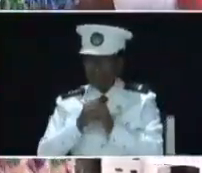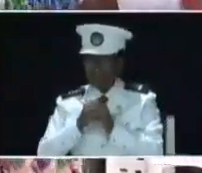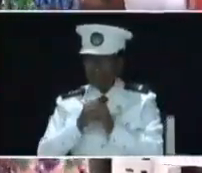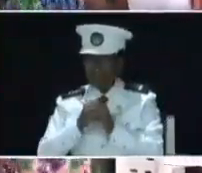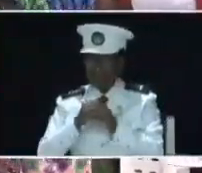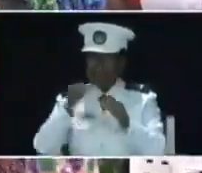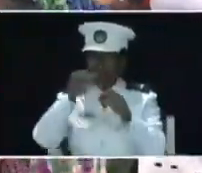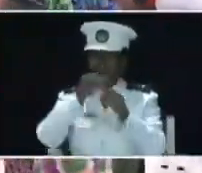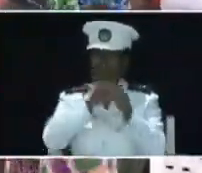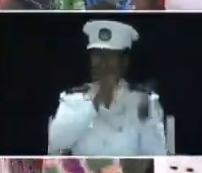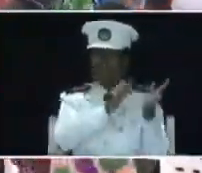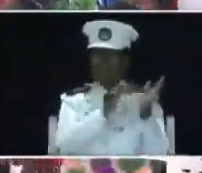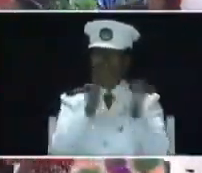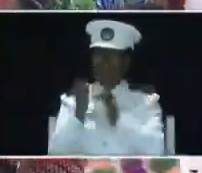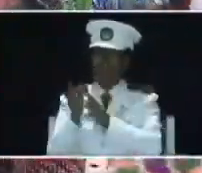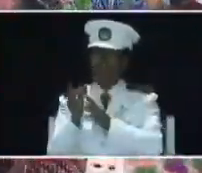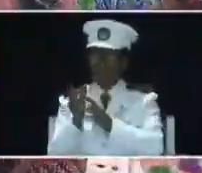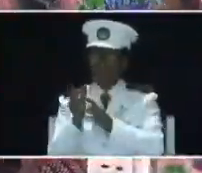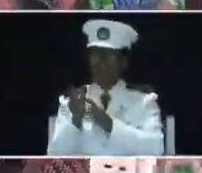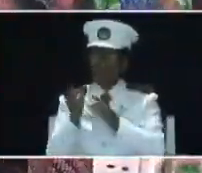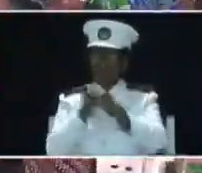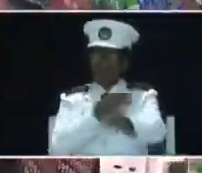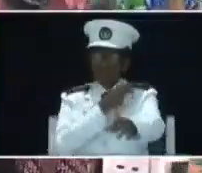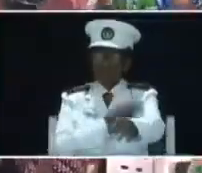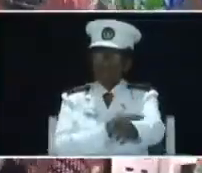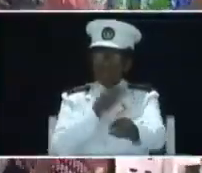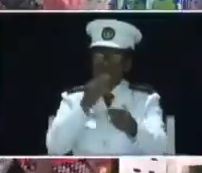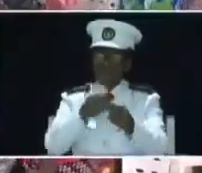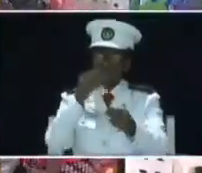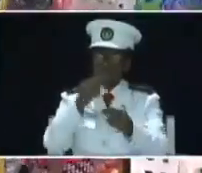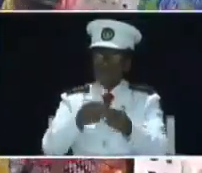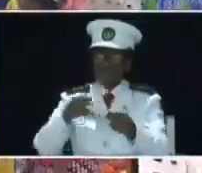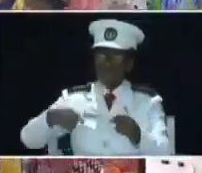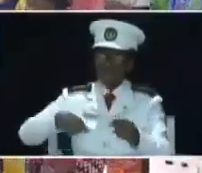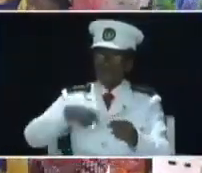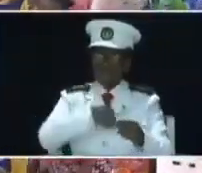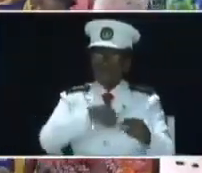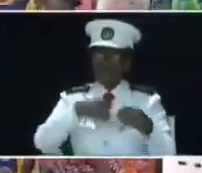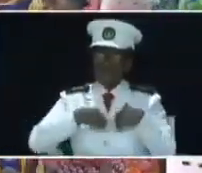In Jesus' mighty name we have prayed.